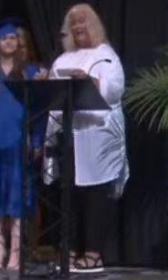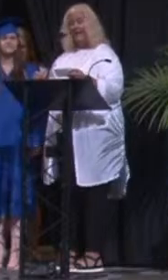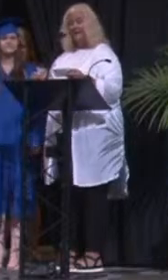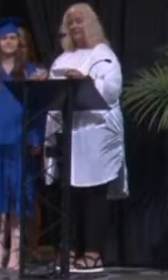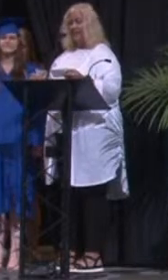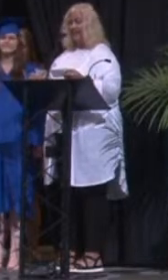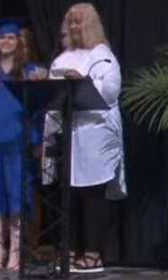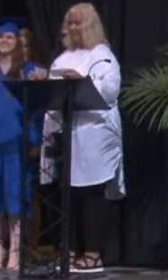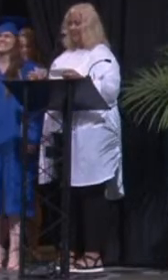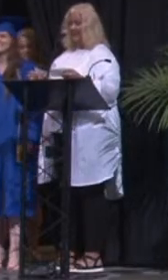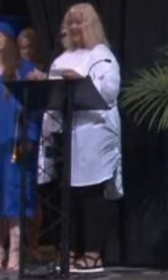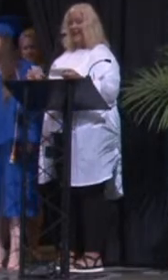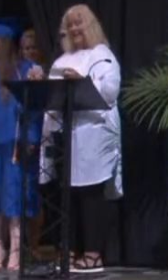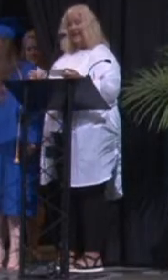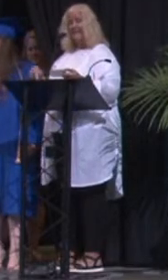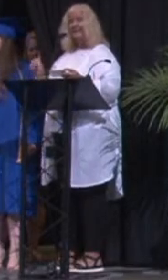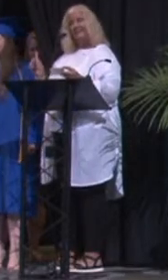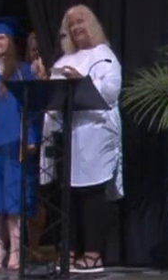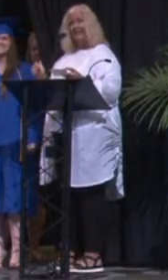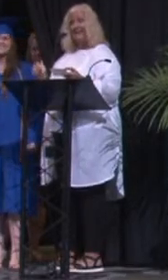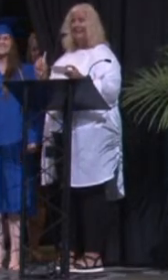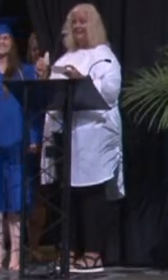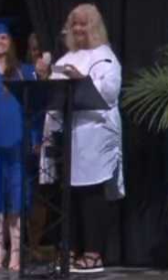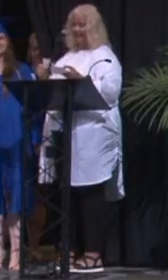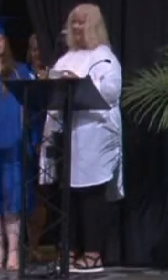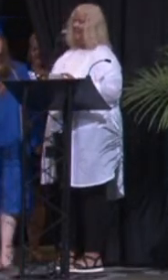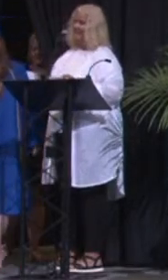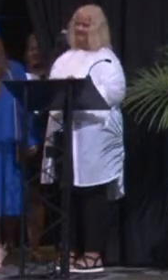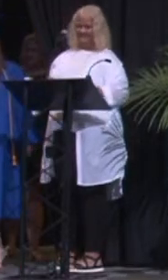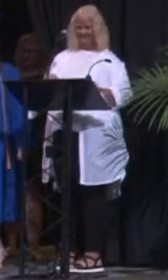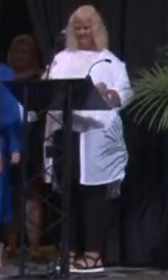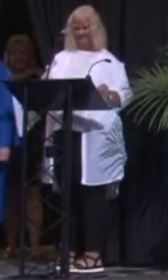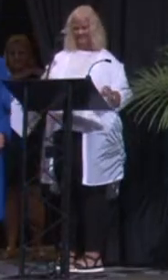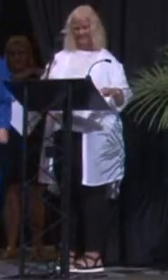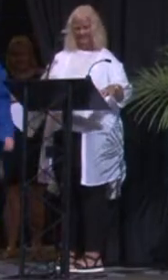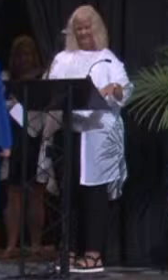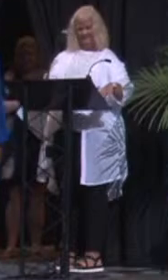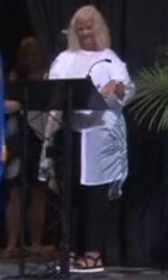And last, we have Julia and Lillian Zeleny.